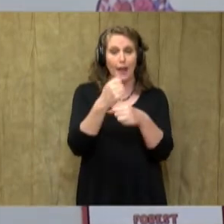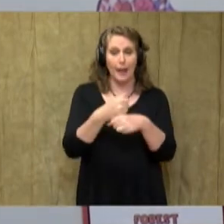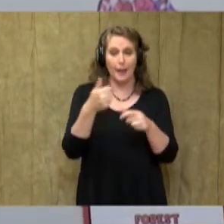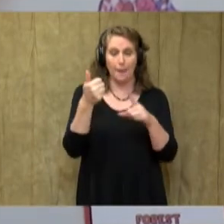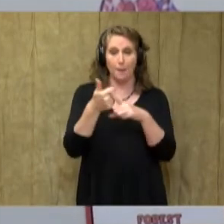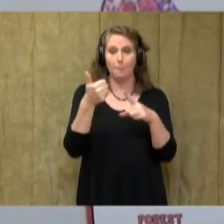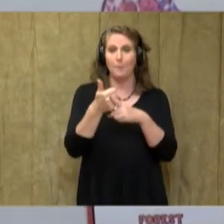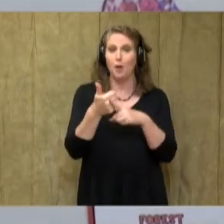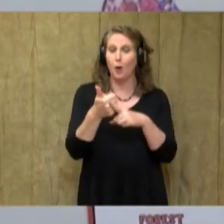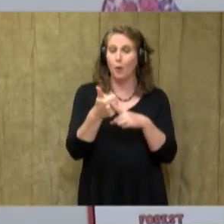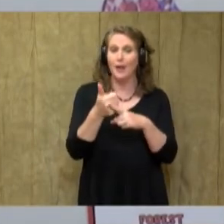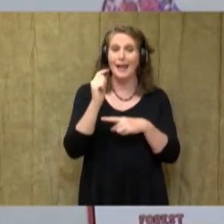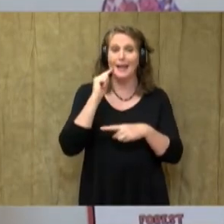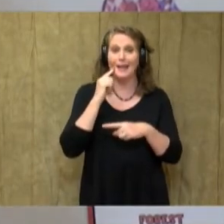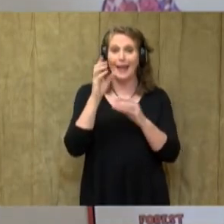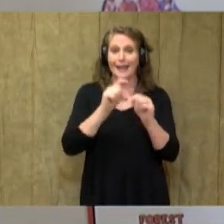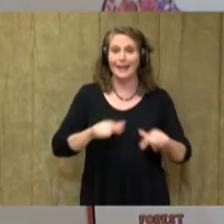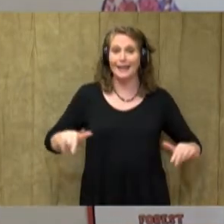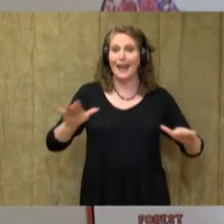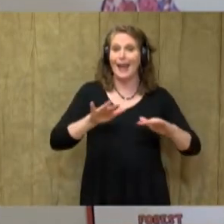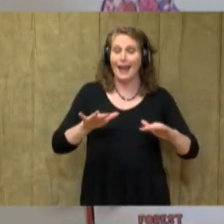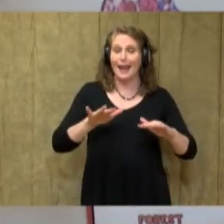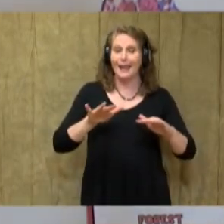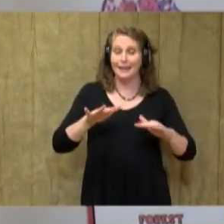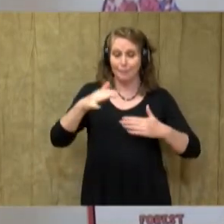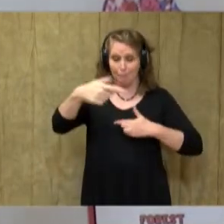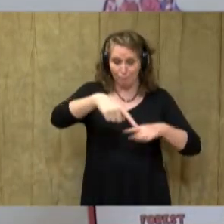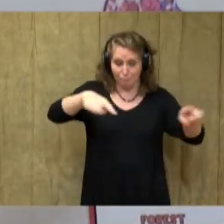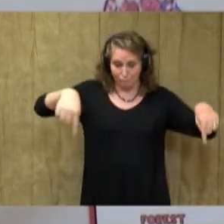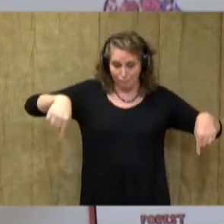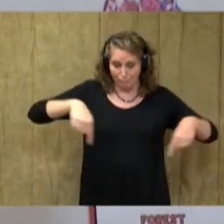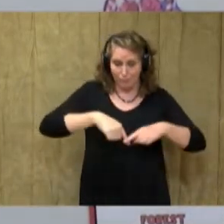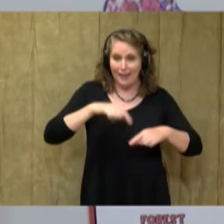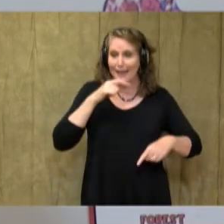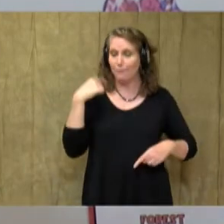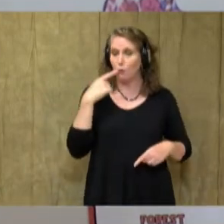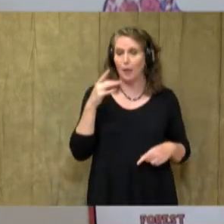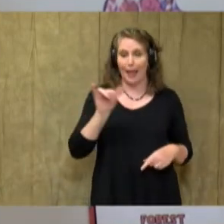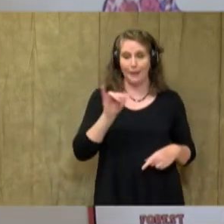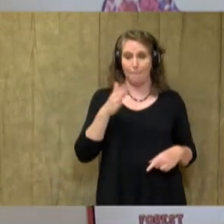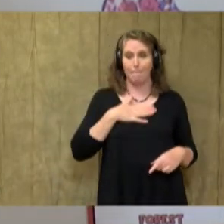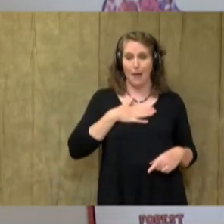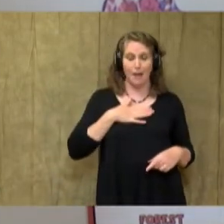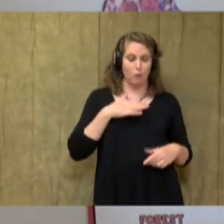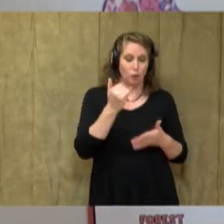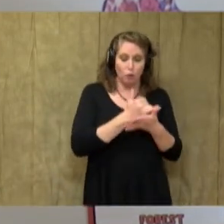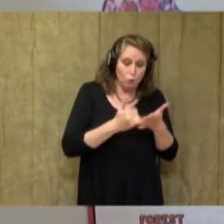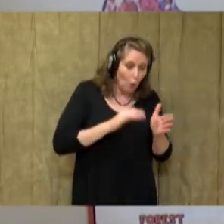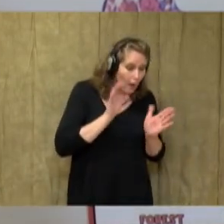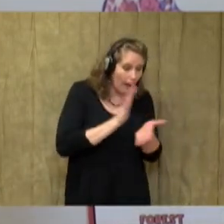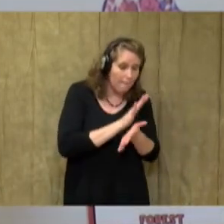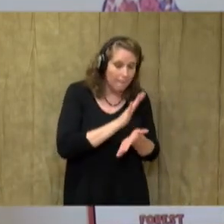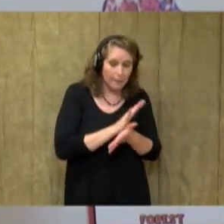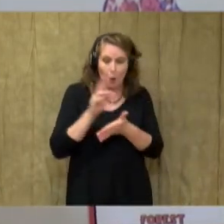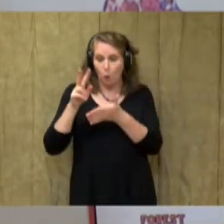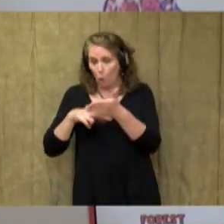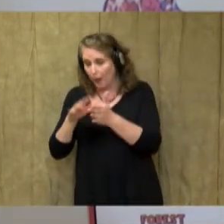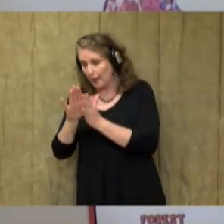your own Candyland game board. But you can just, it doesn't have to look like this. It can just be on a piece of paper. Read